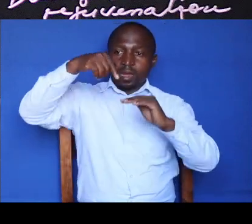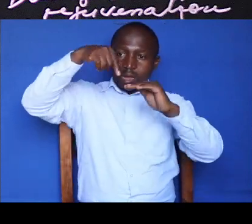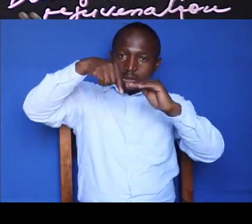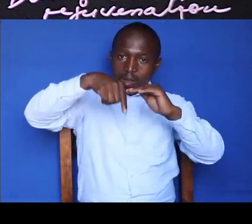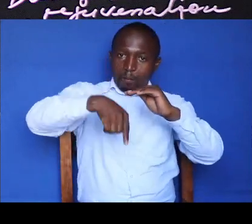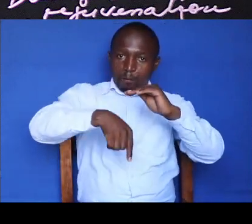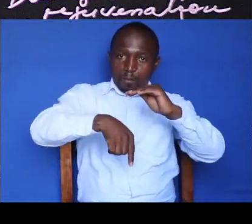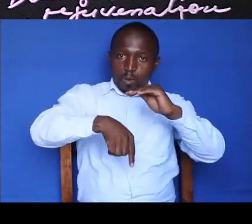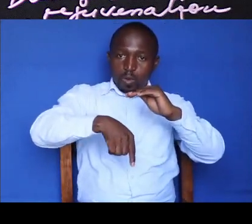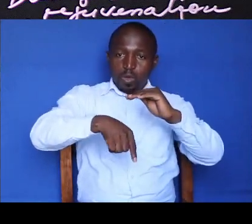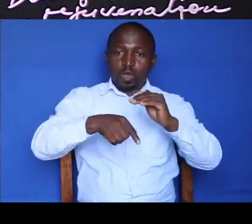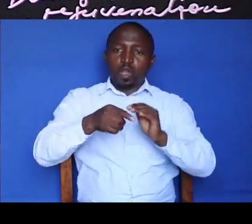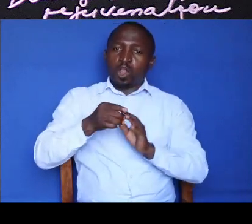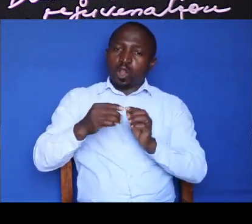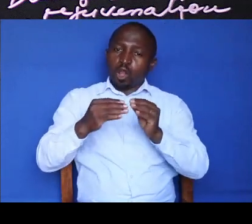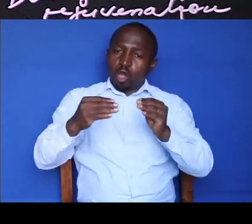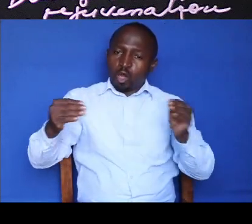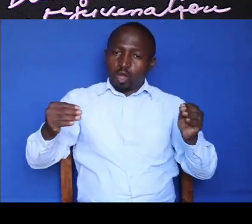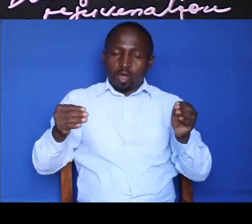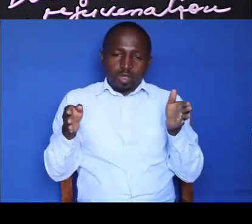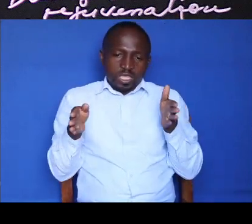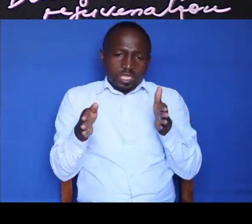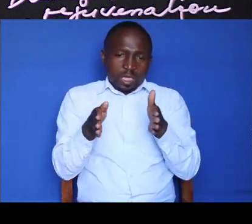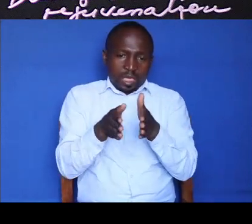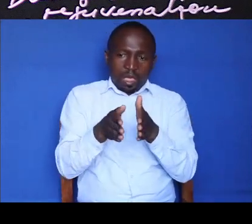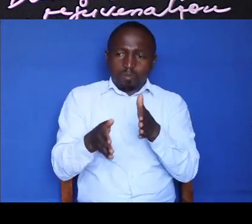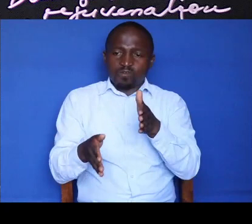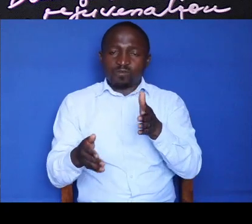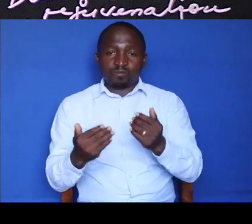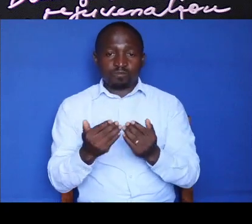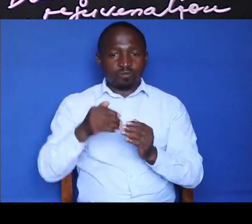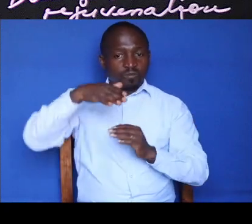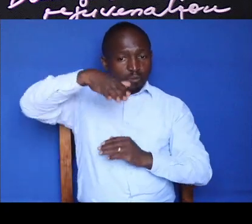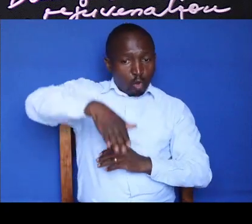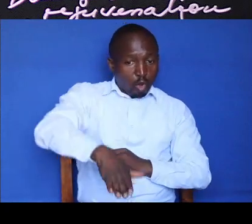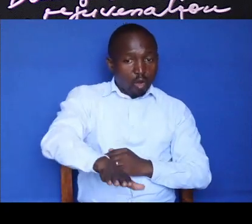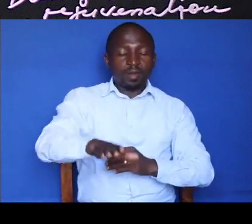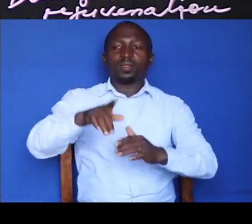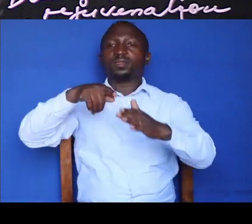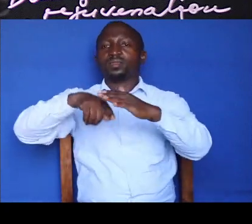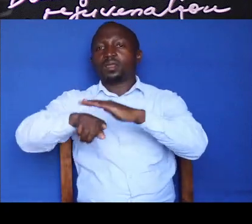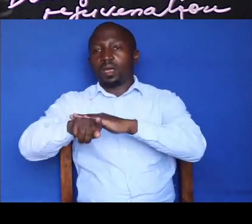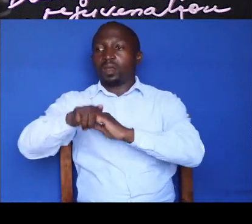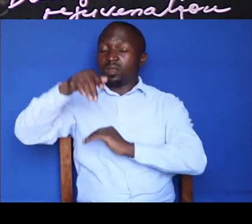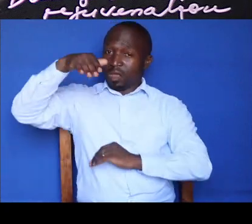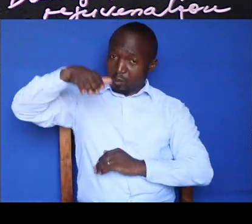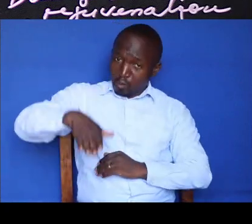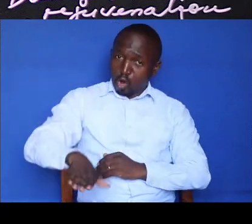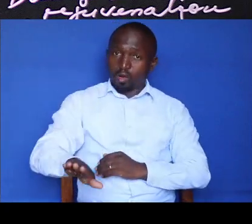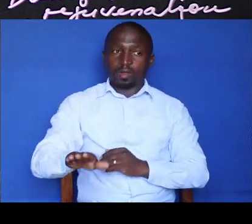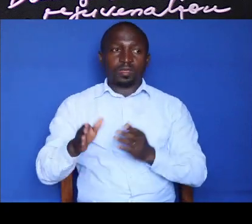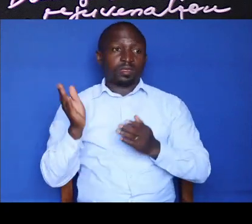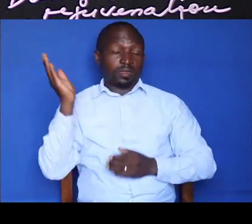long, narrow, steeply sided valley within another.